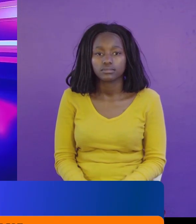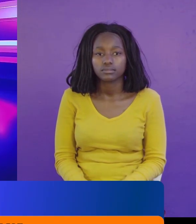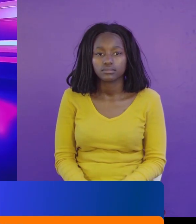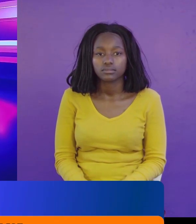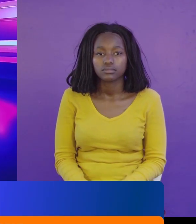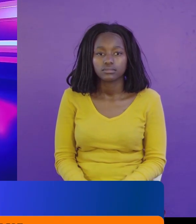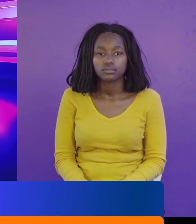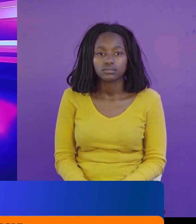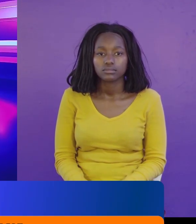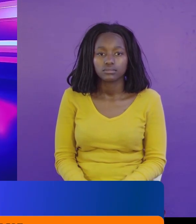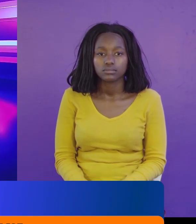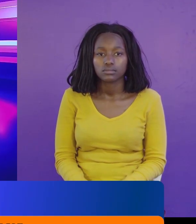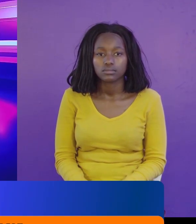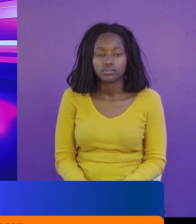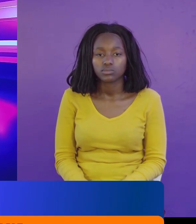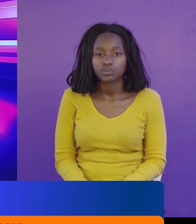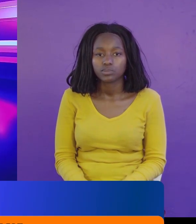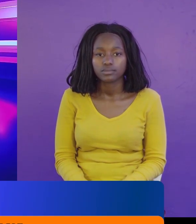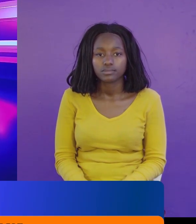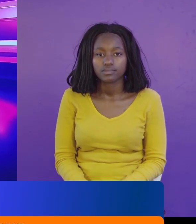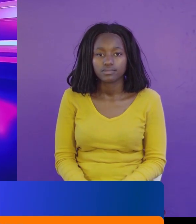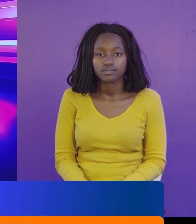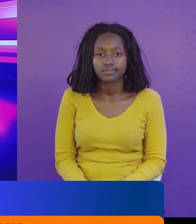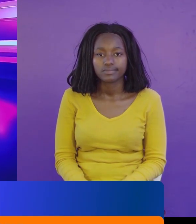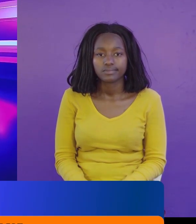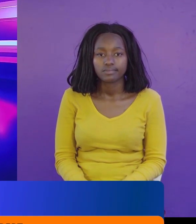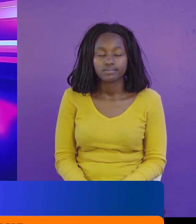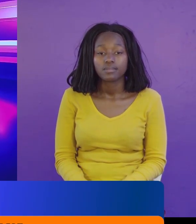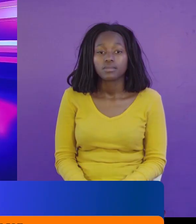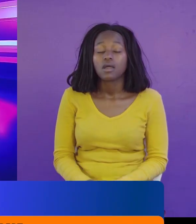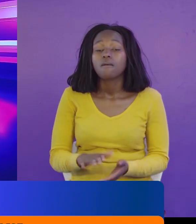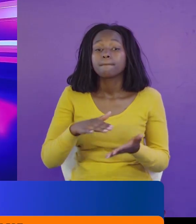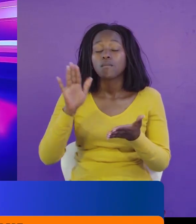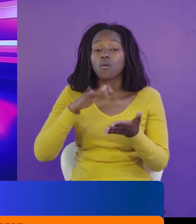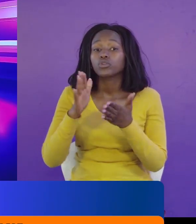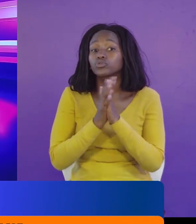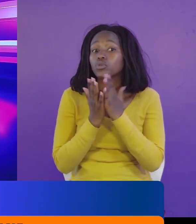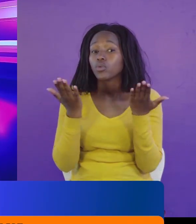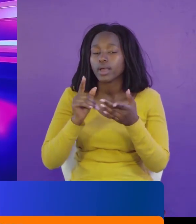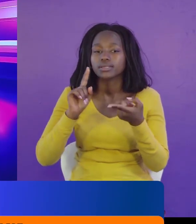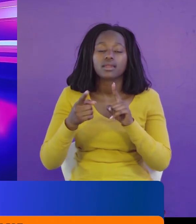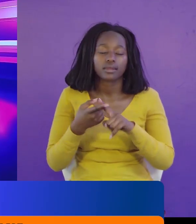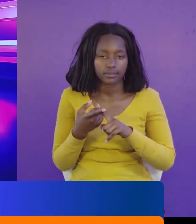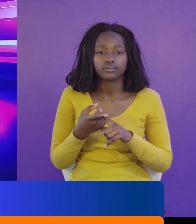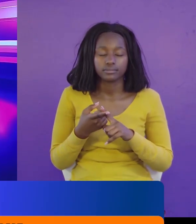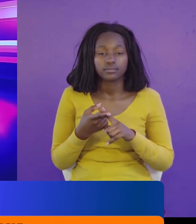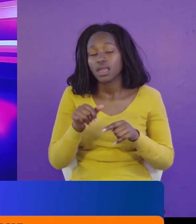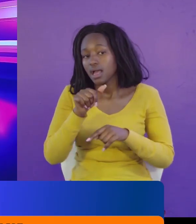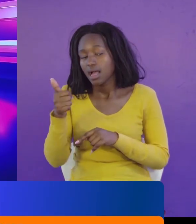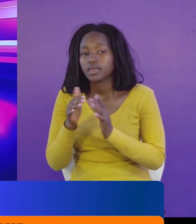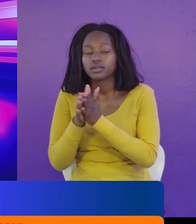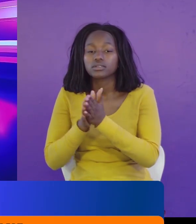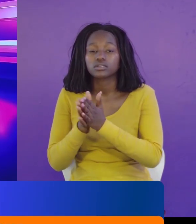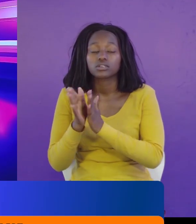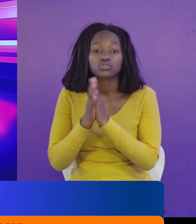that particular story on the Standard newspaper. Moving on to other interesting story here